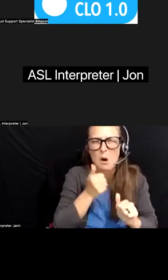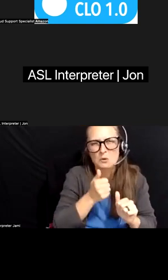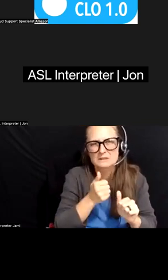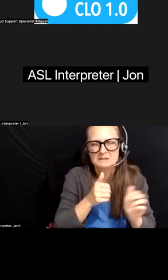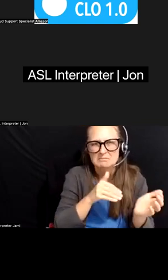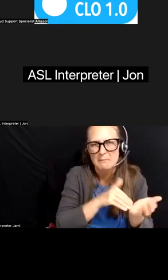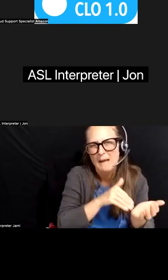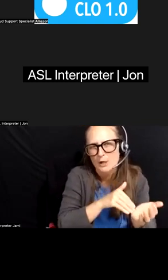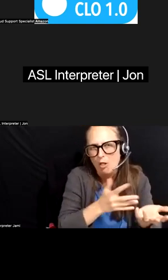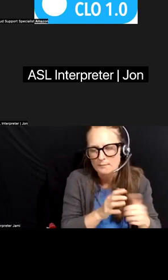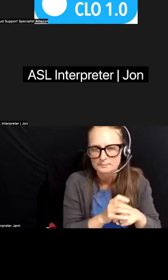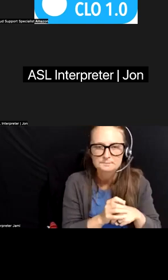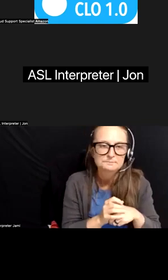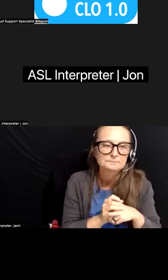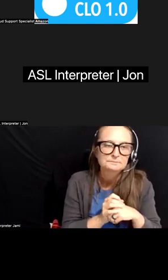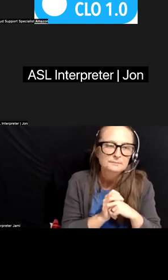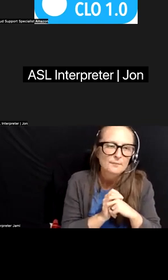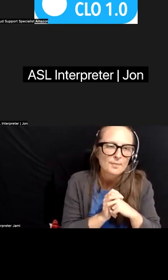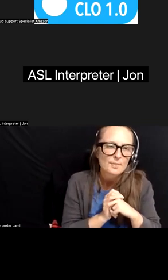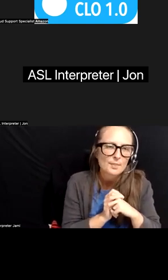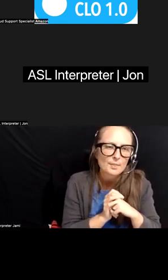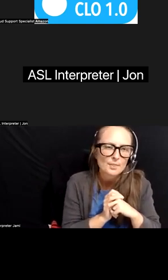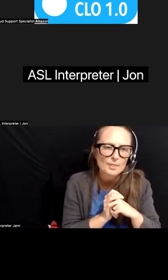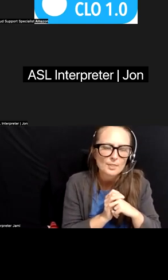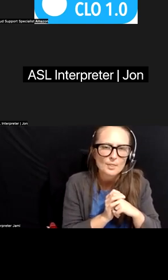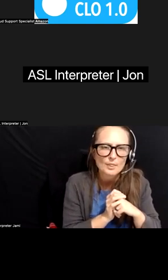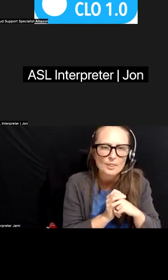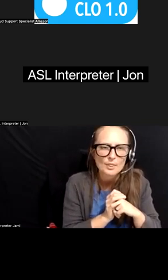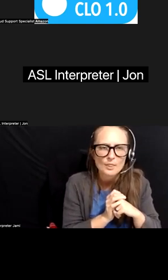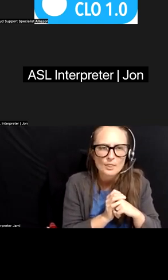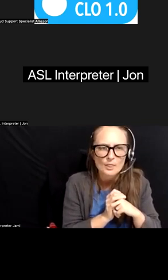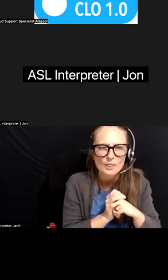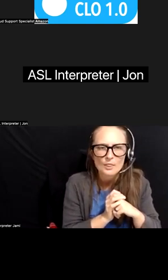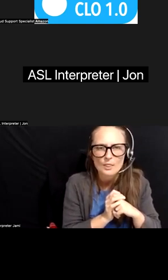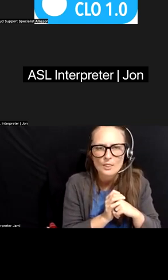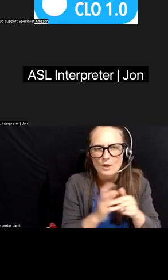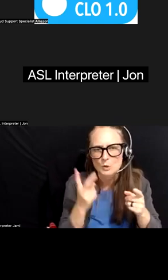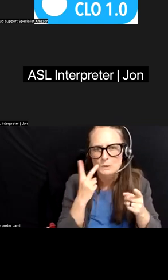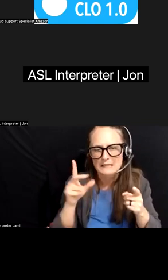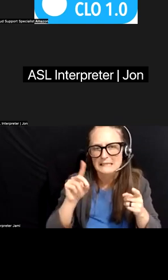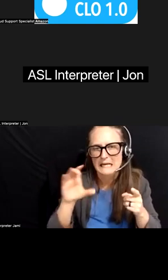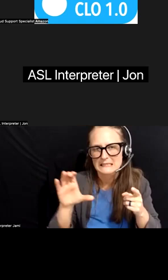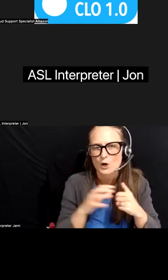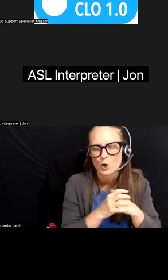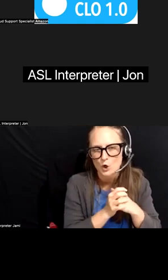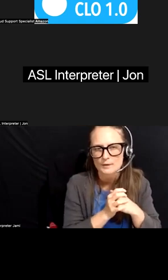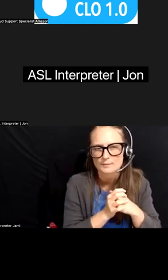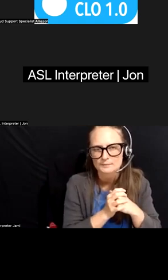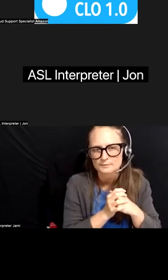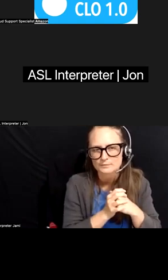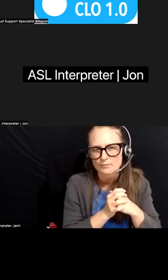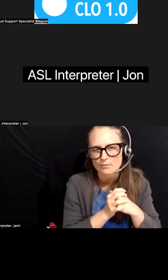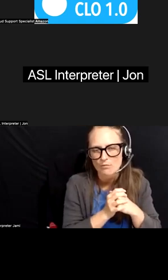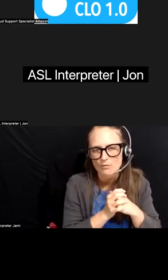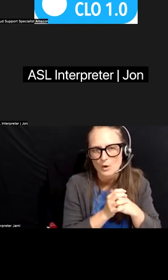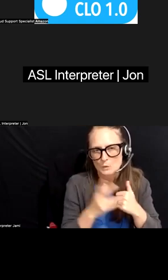All right, the link on your curriculum, I'm in that, and you can see there's your data centers. You see there's